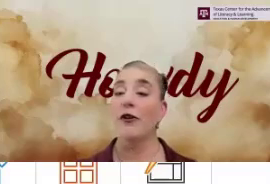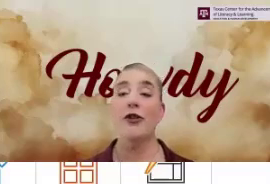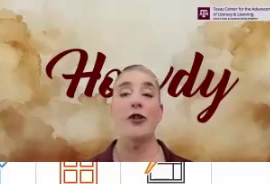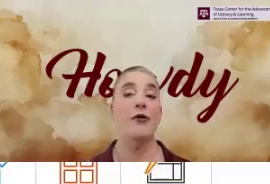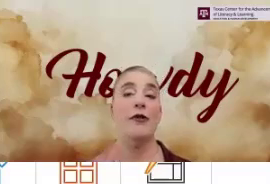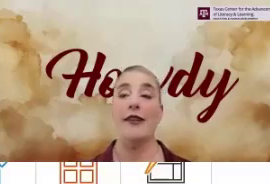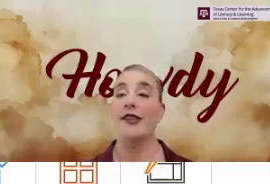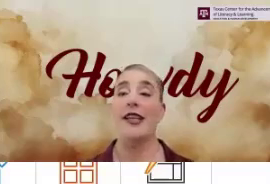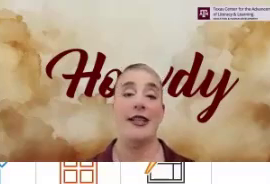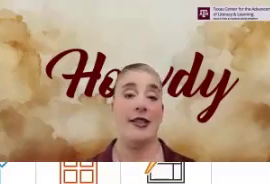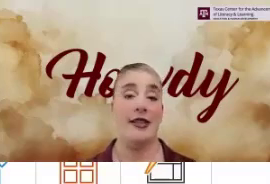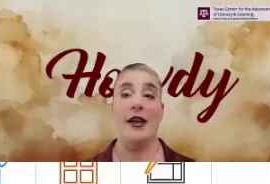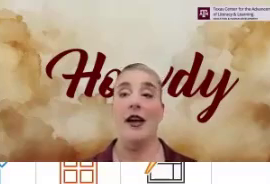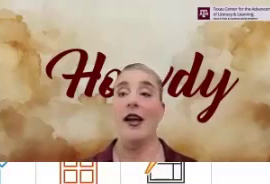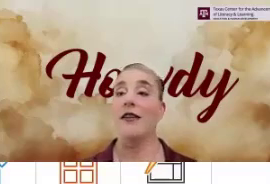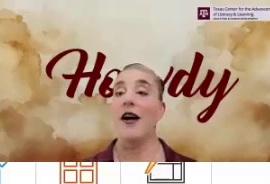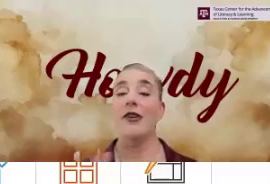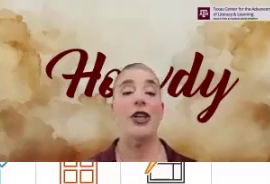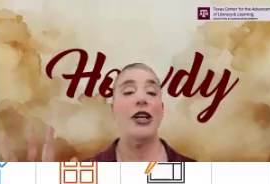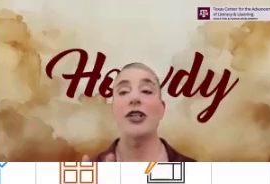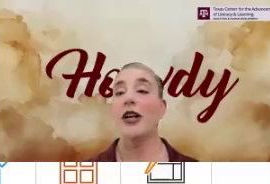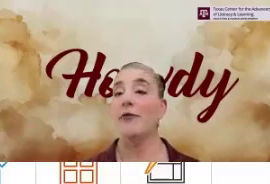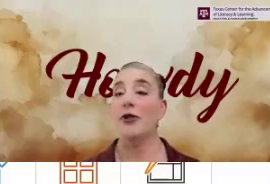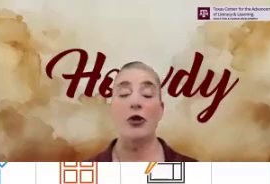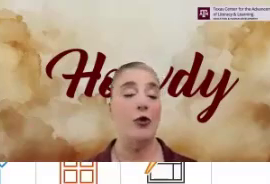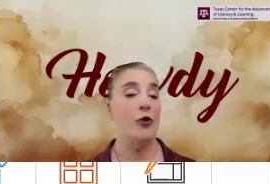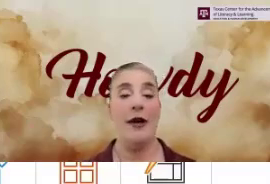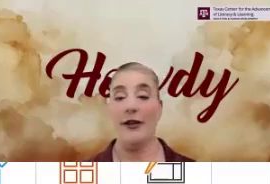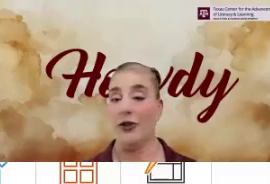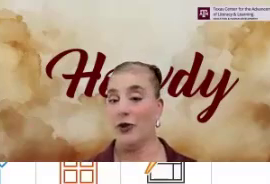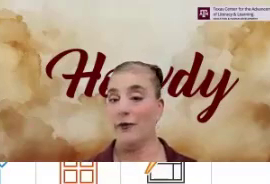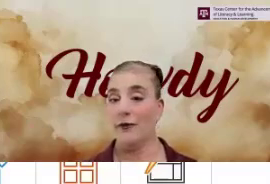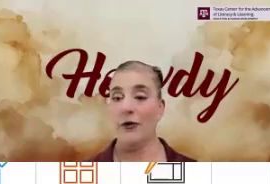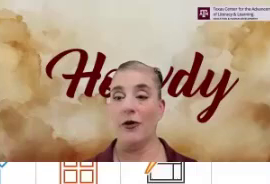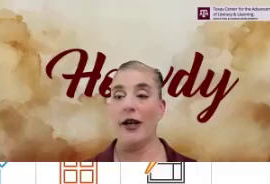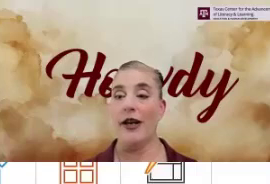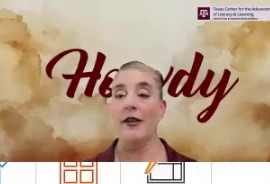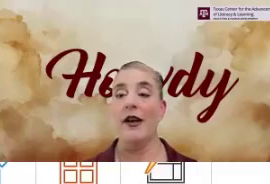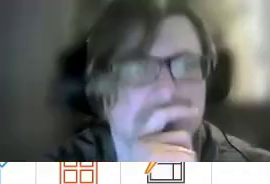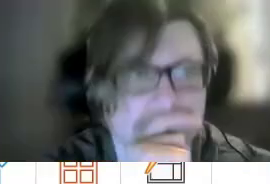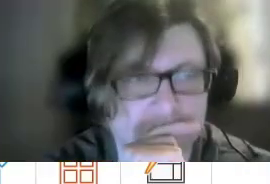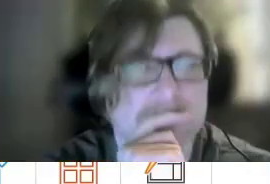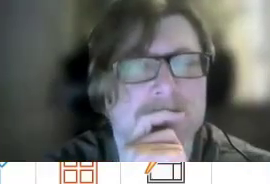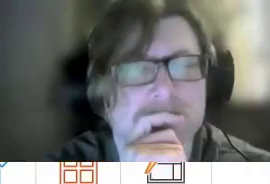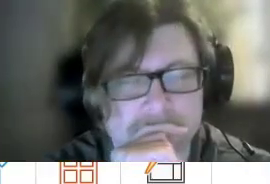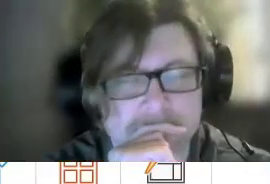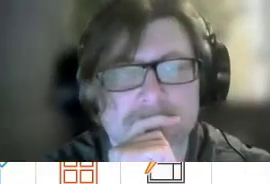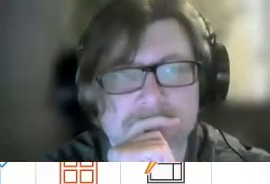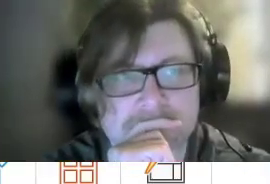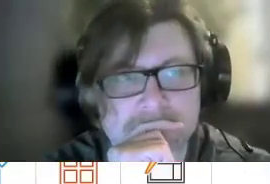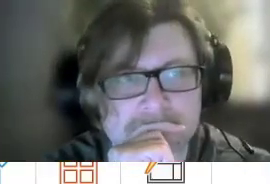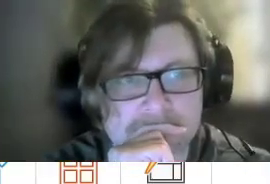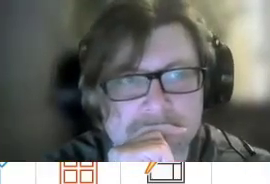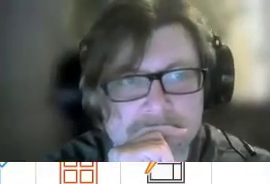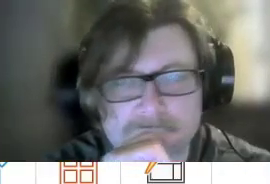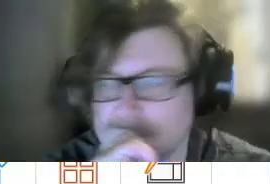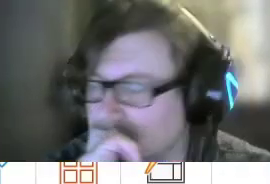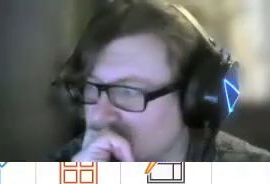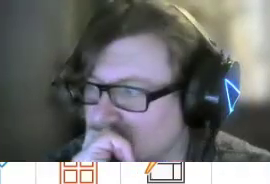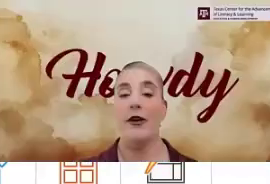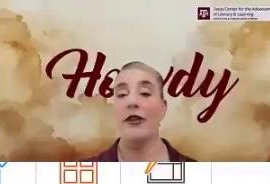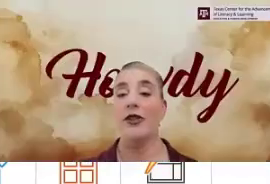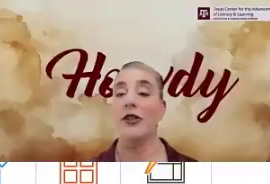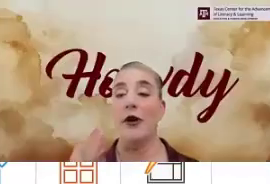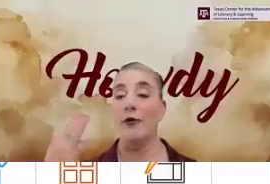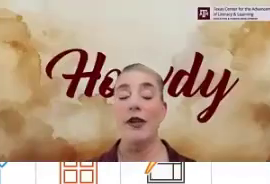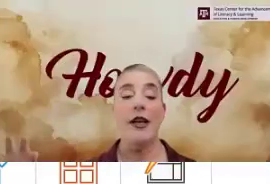with one or two, that's it, and not change it up too much, okay? So just a